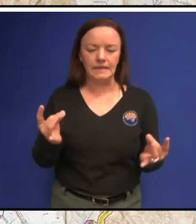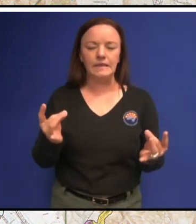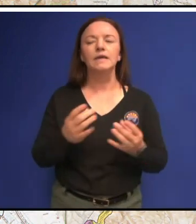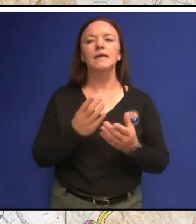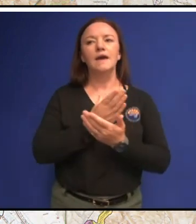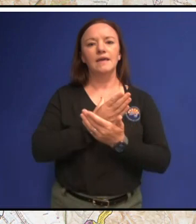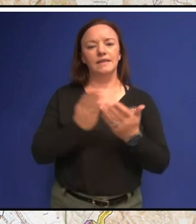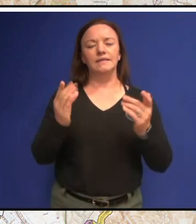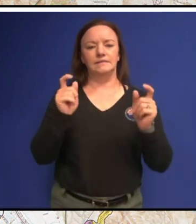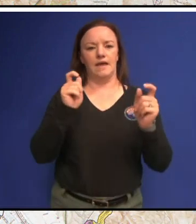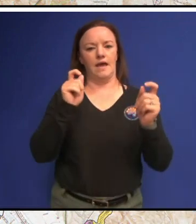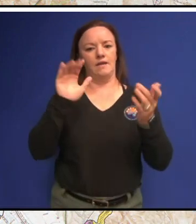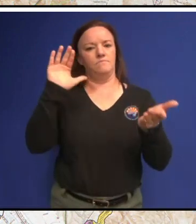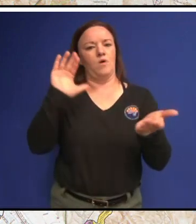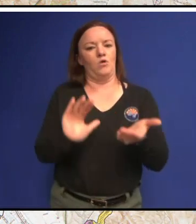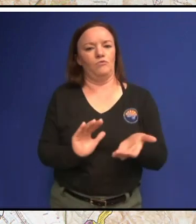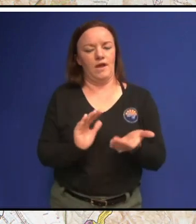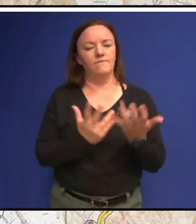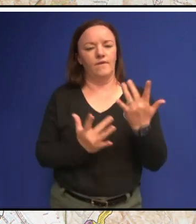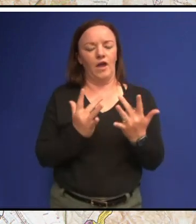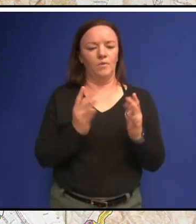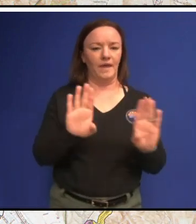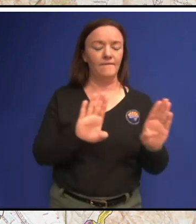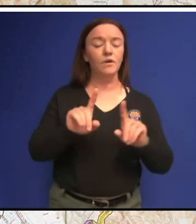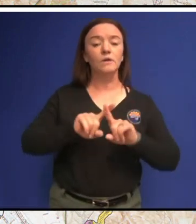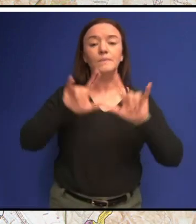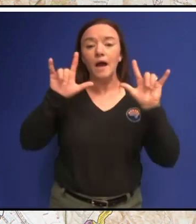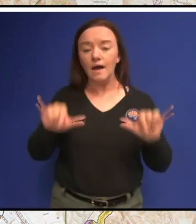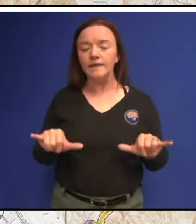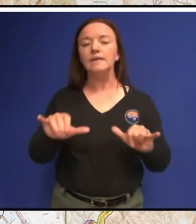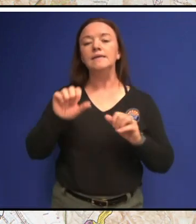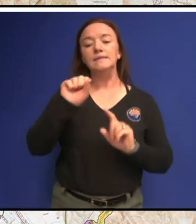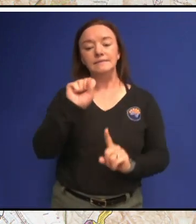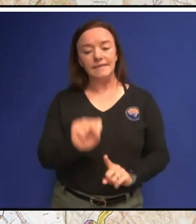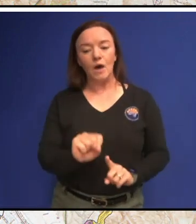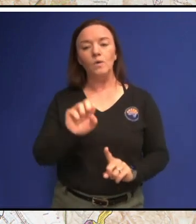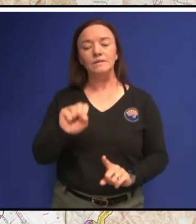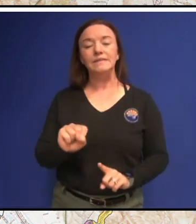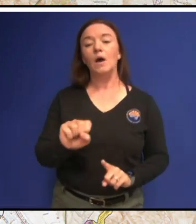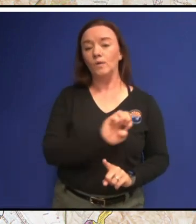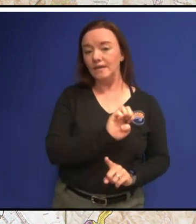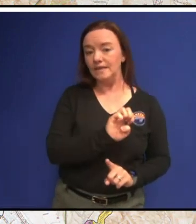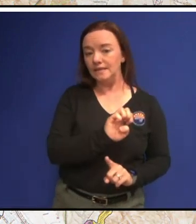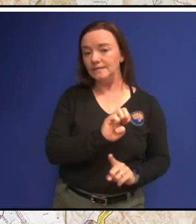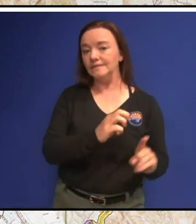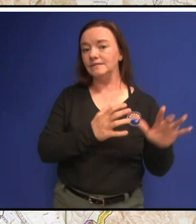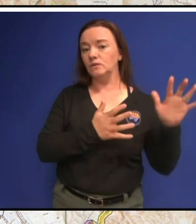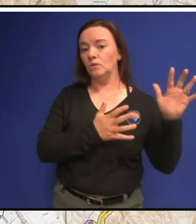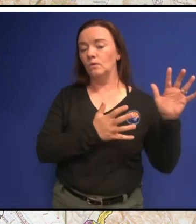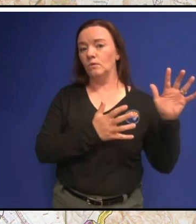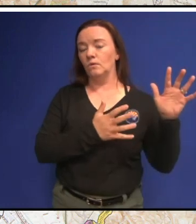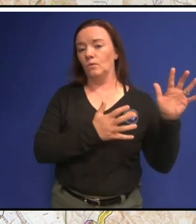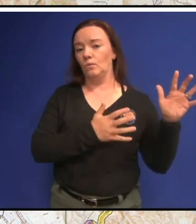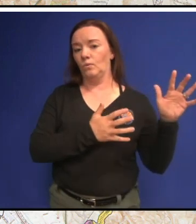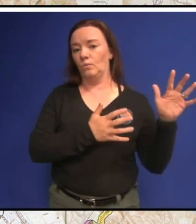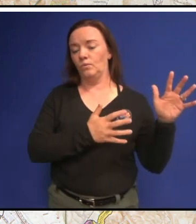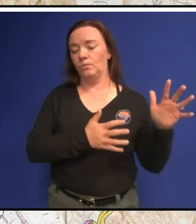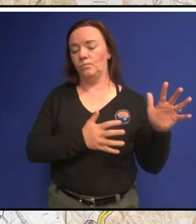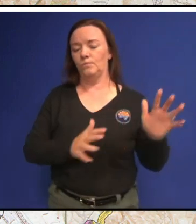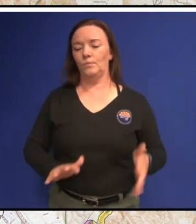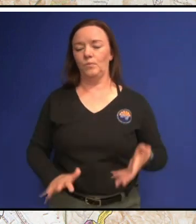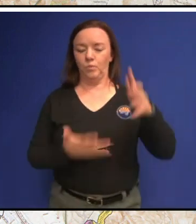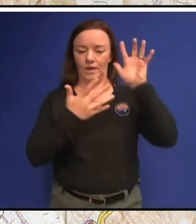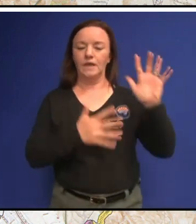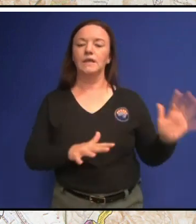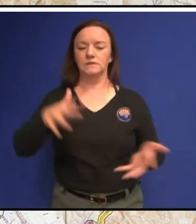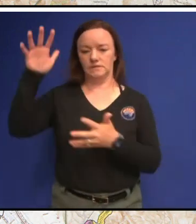themselves. But it's also going to be accompanied with south and southeast winds. So when we look at the alternative futures that we're